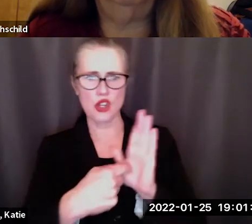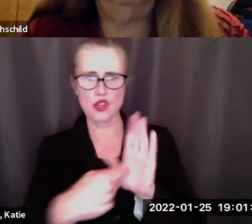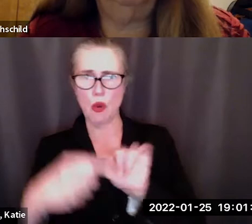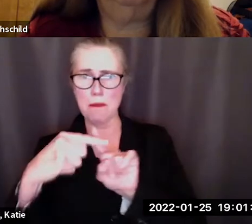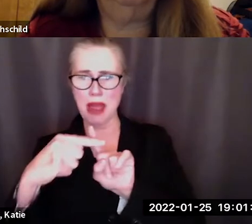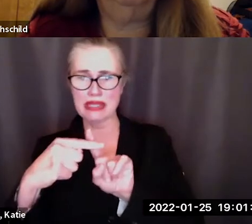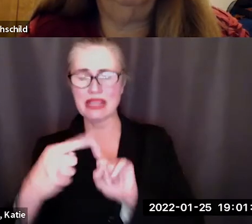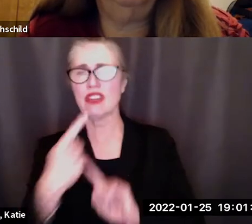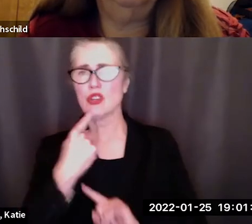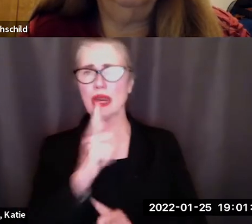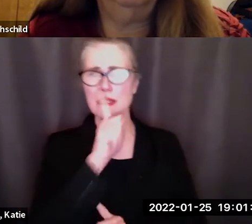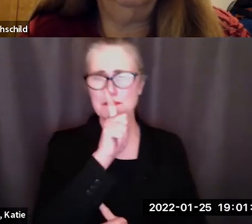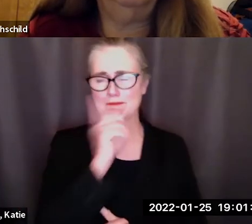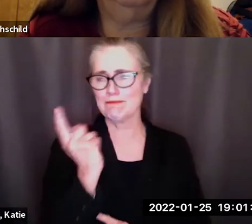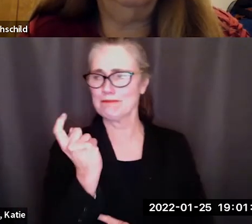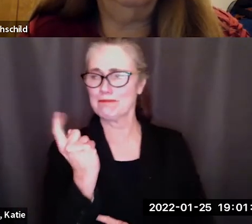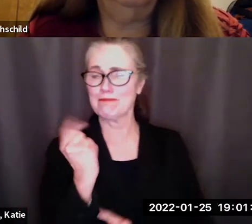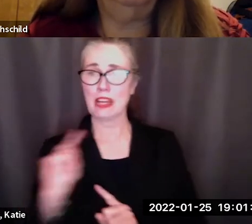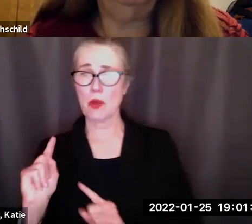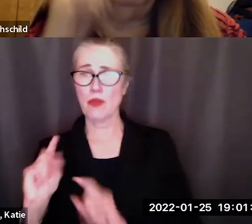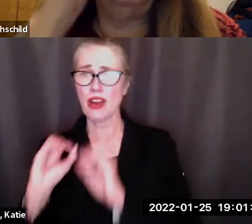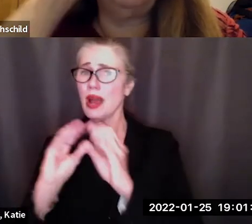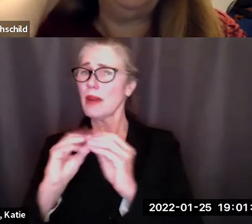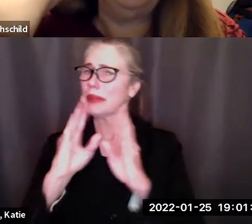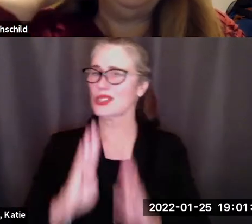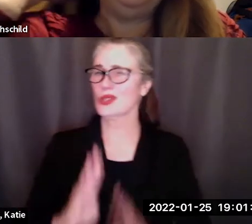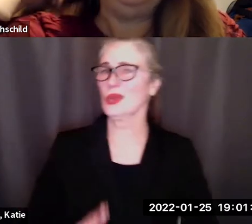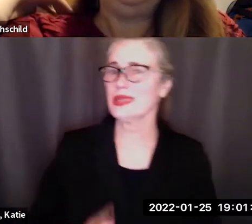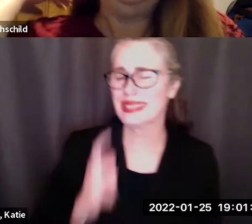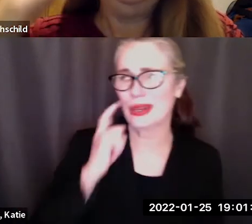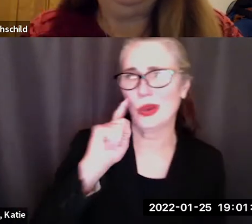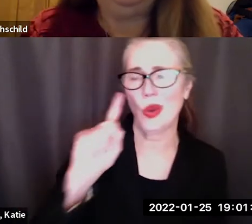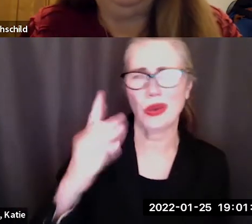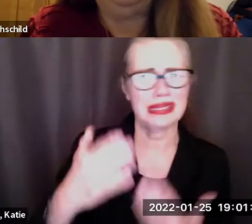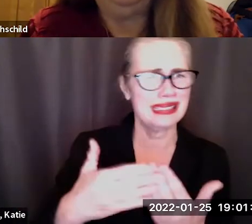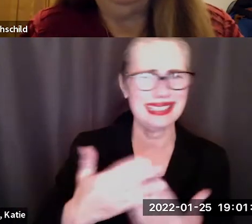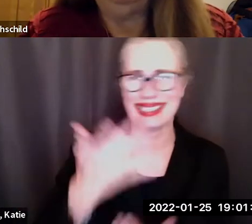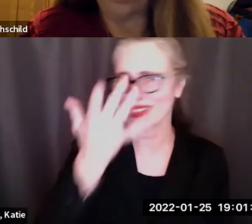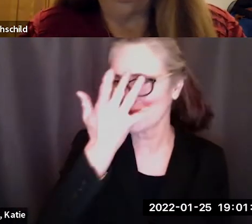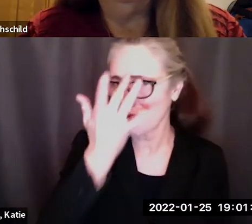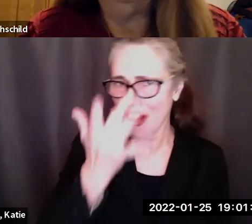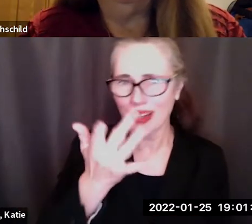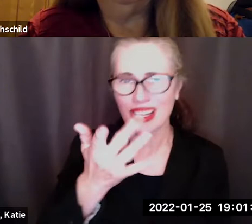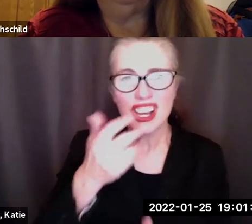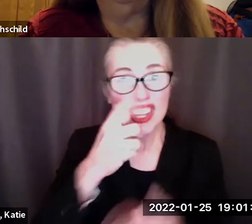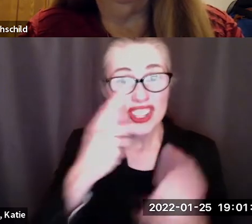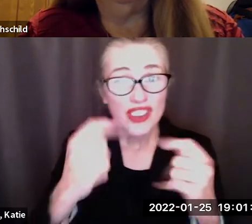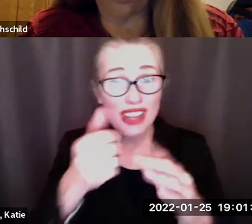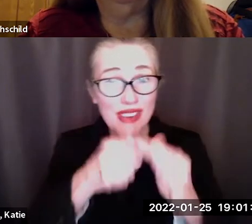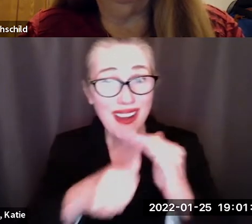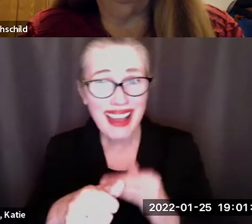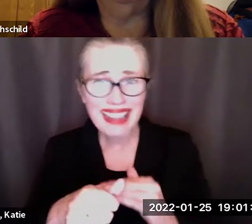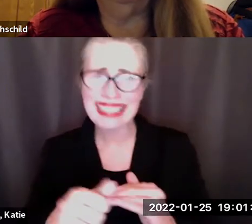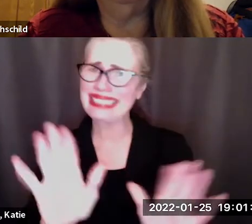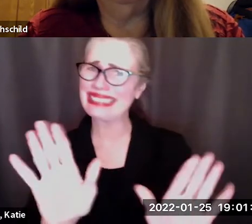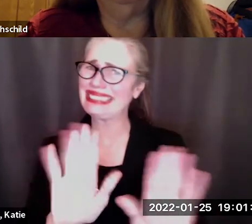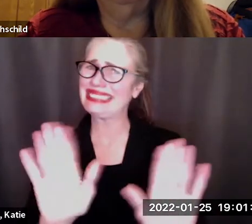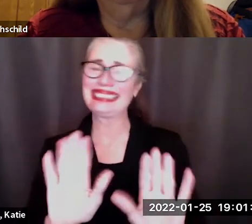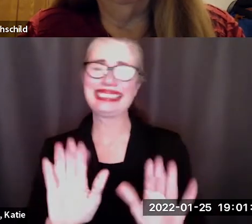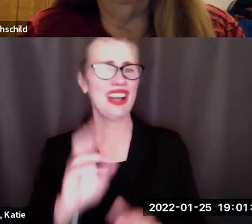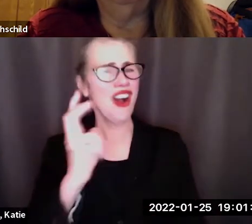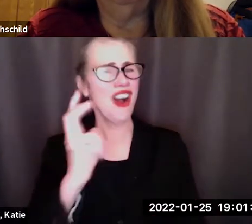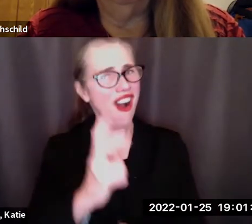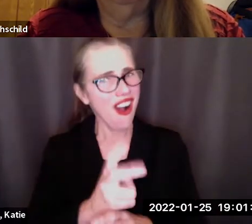but our students are smart i mean it's hard to like try to do this in a way that's very discreet